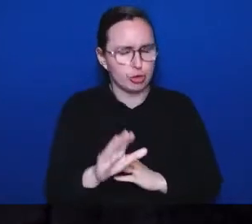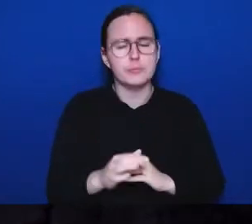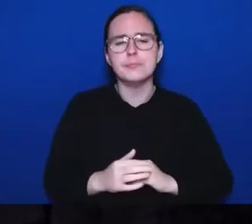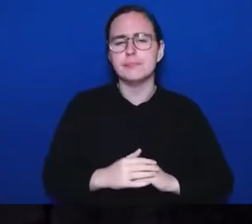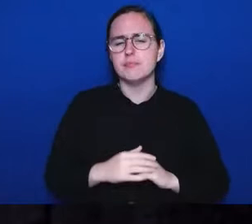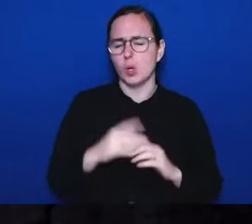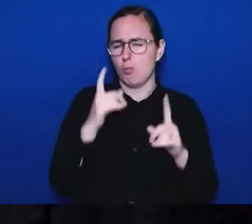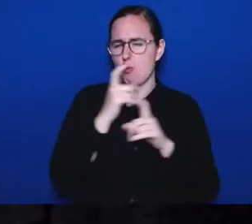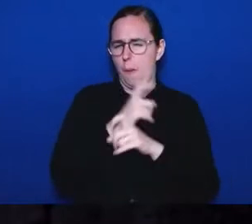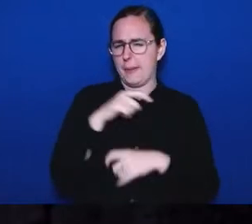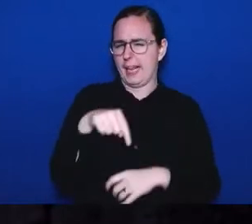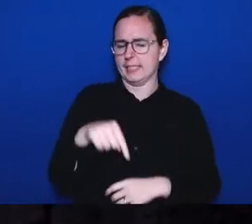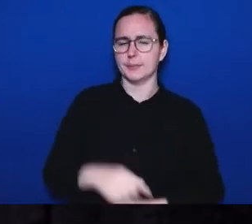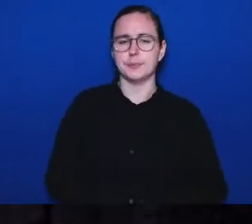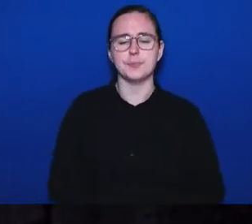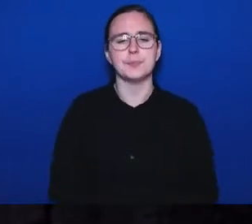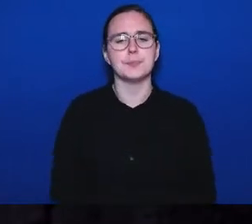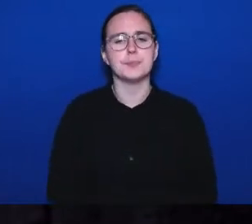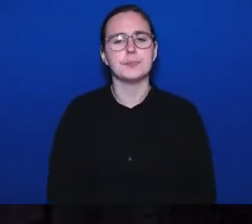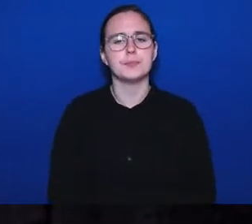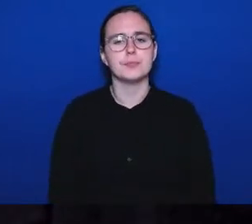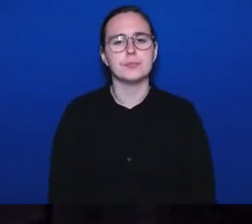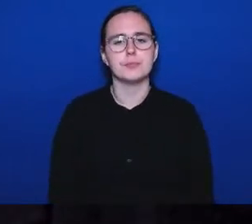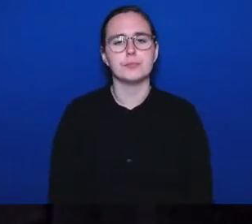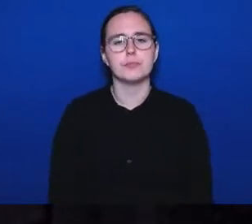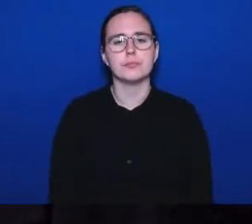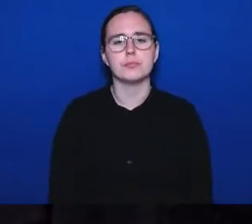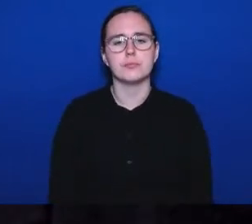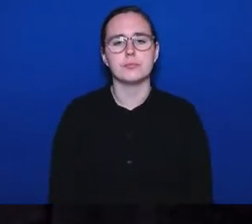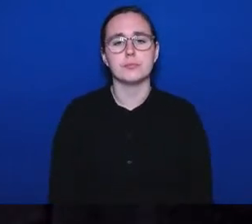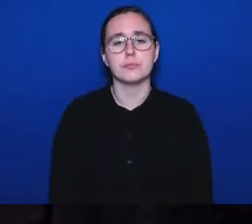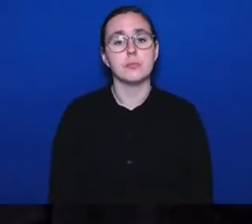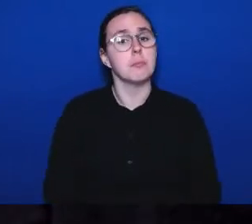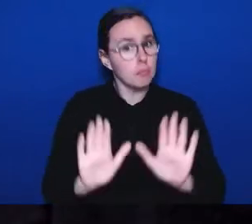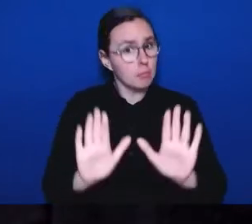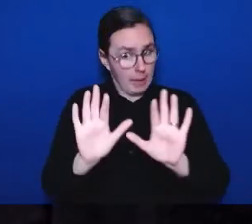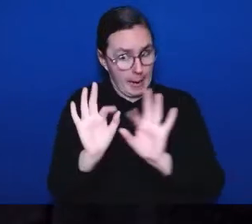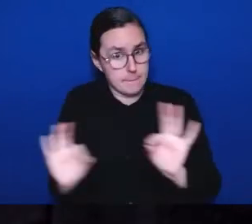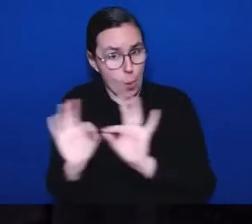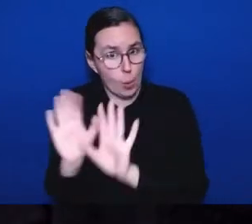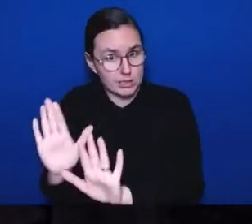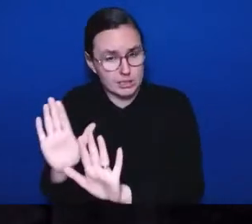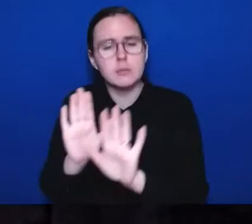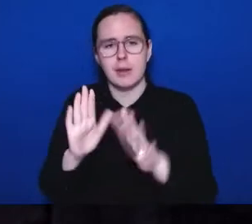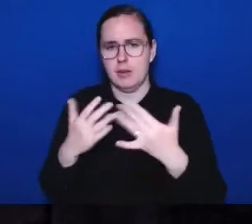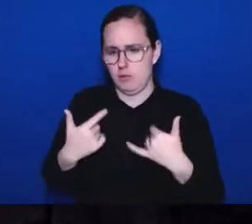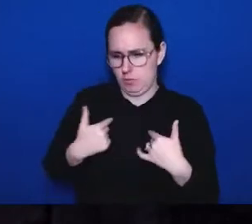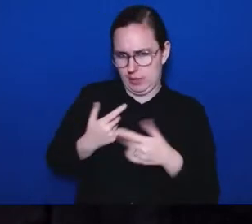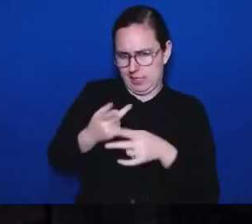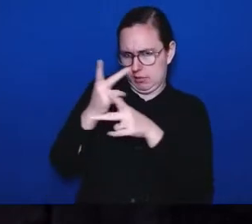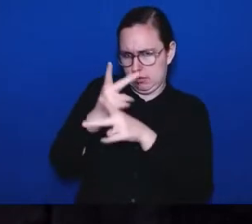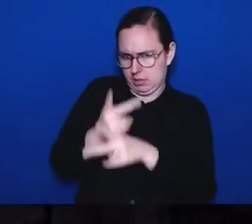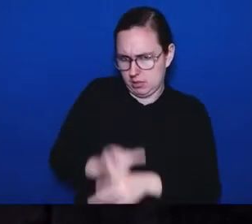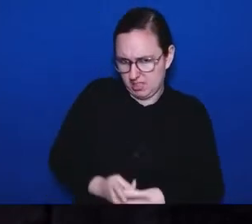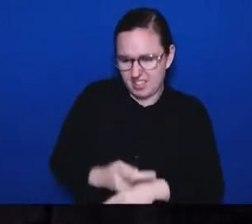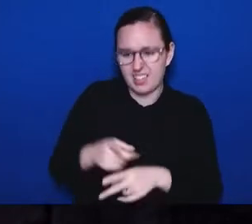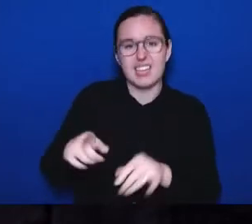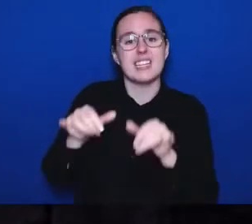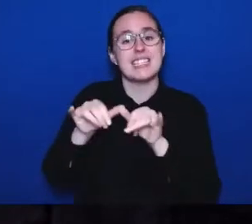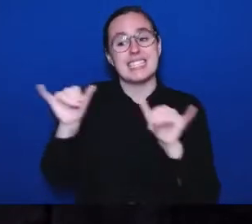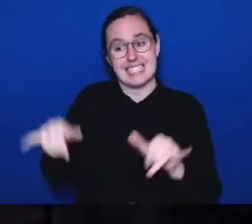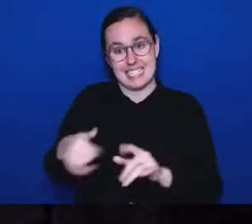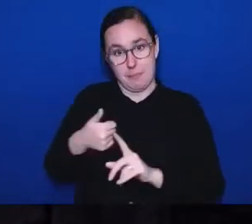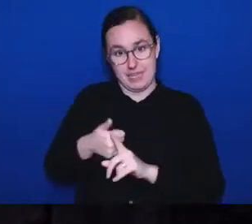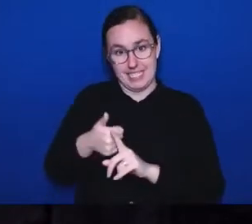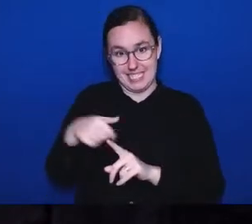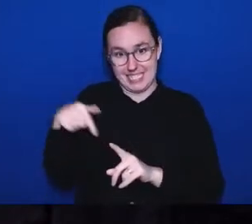and to have one place they can go to do so. So I think all of that is of value. Inevitably in the system, if you need care and you've